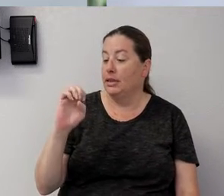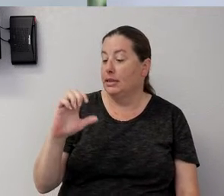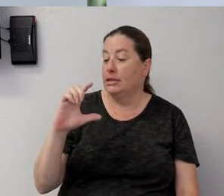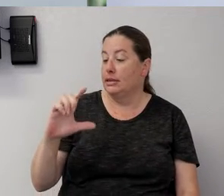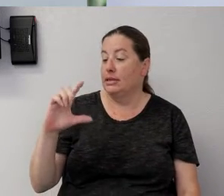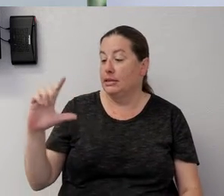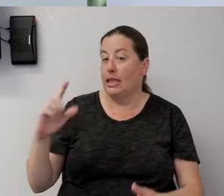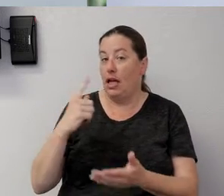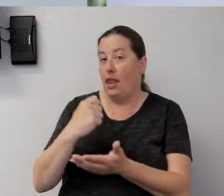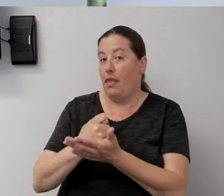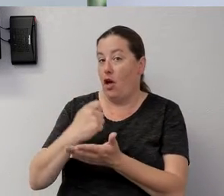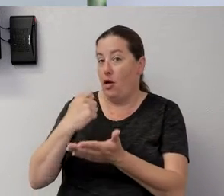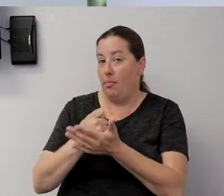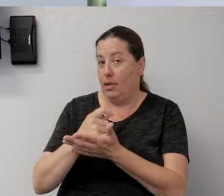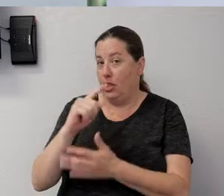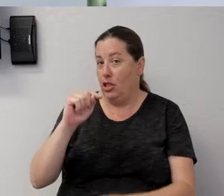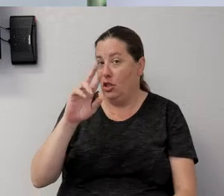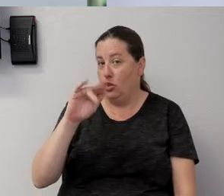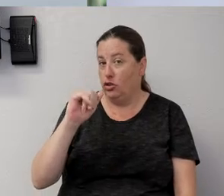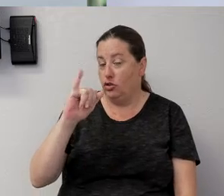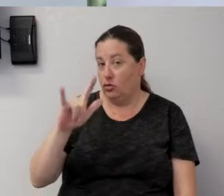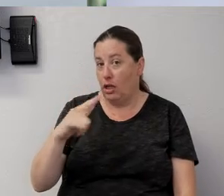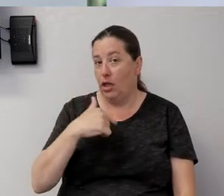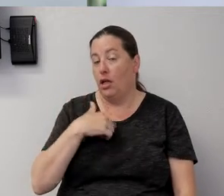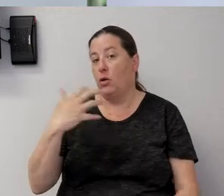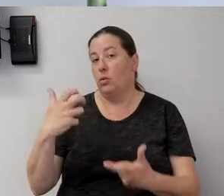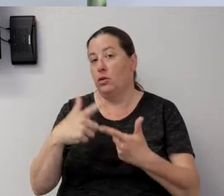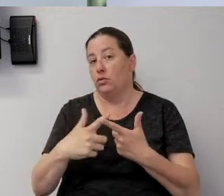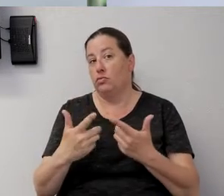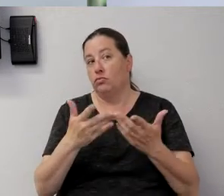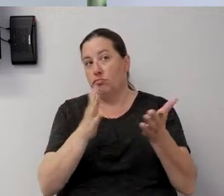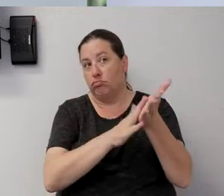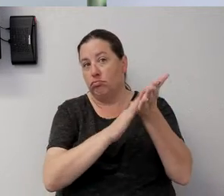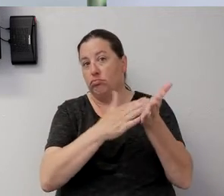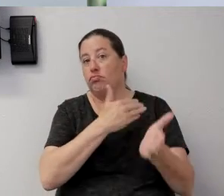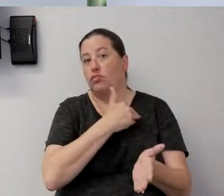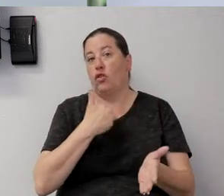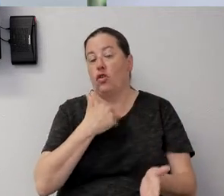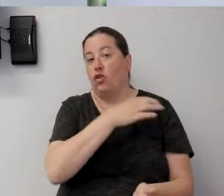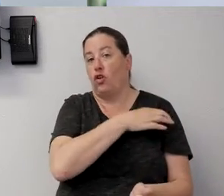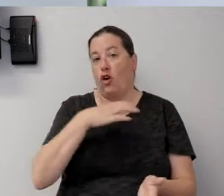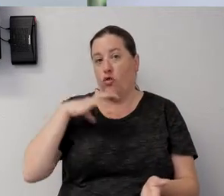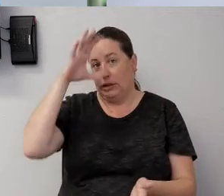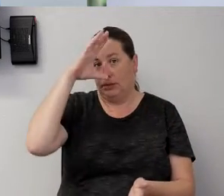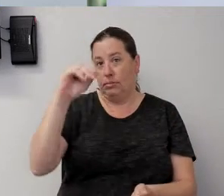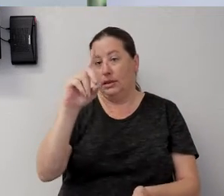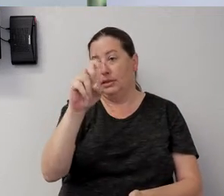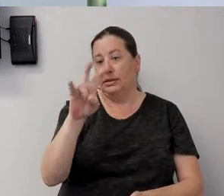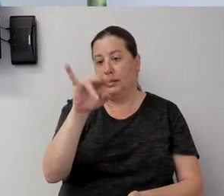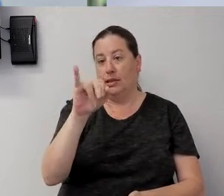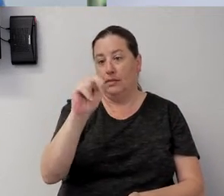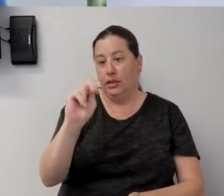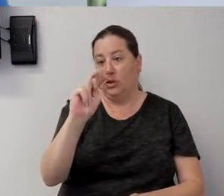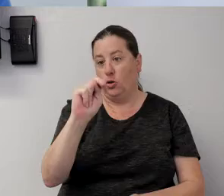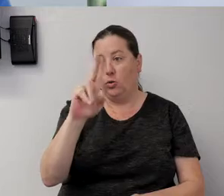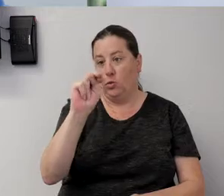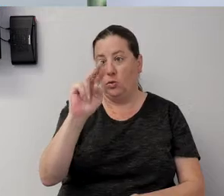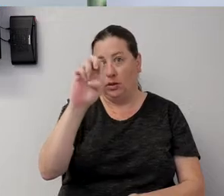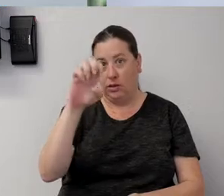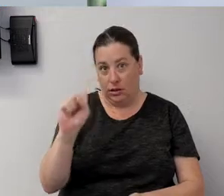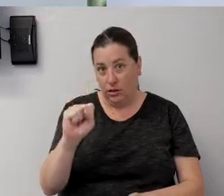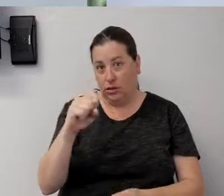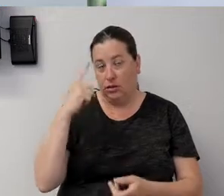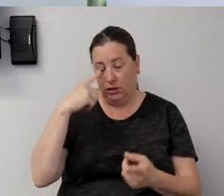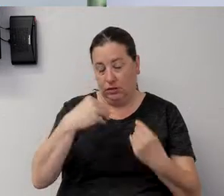I want to credit our Congressman Devin Nunes for giving this opportunity to us, because I don't